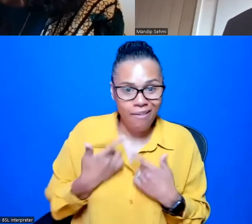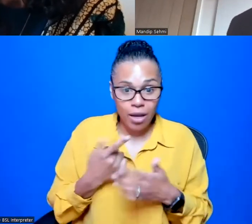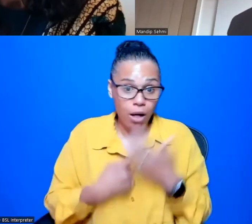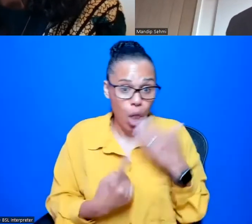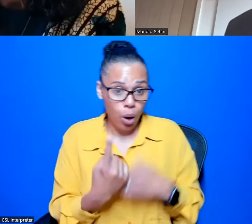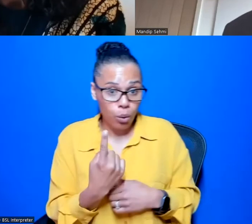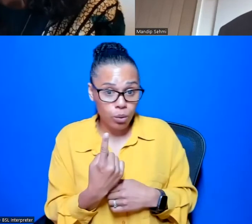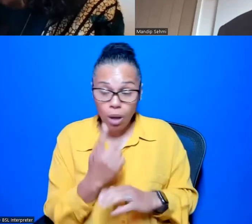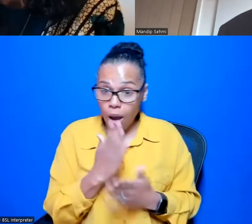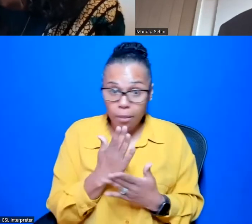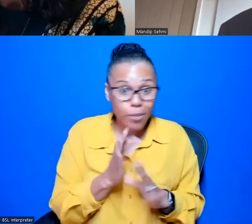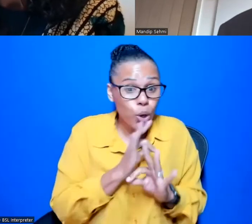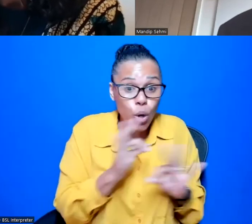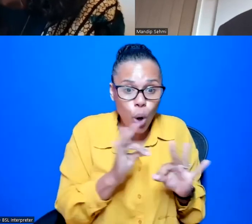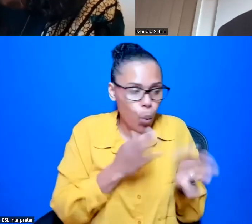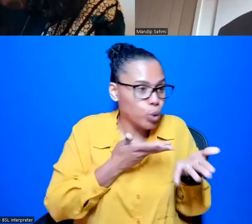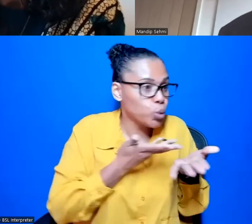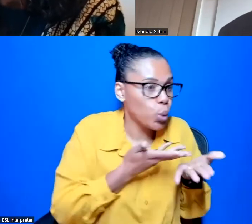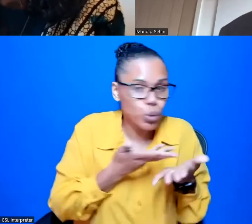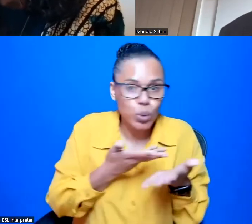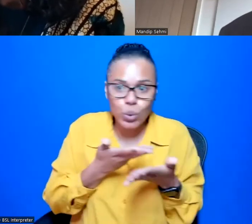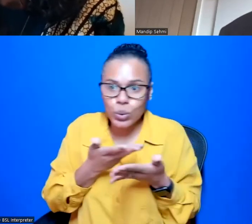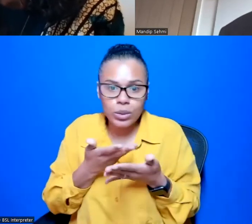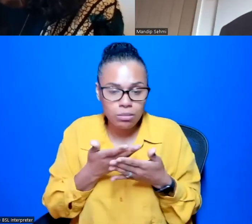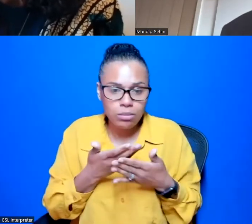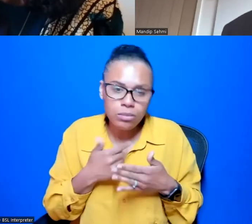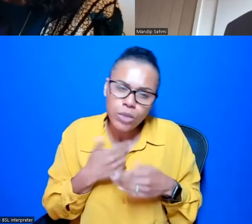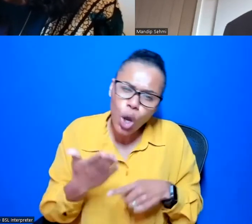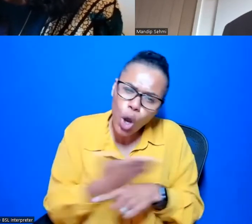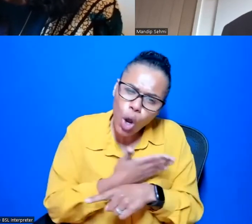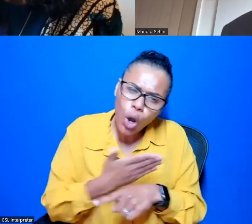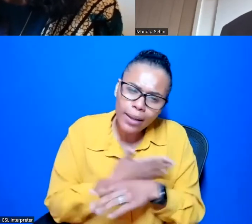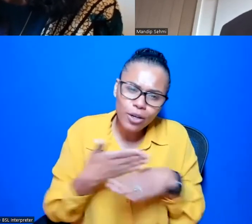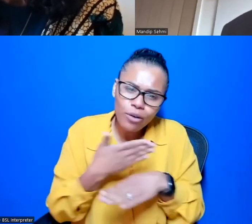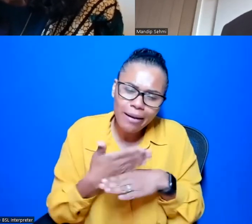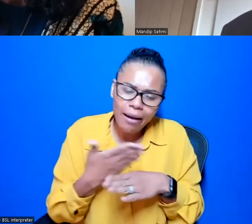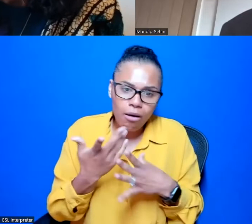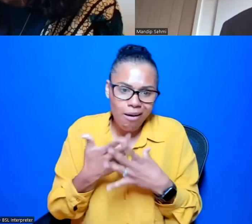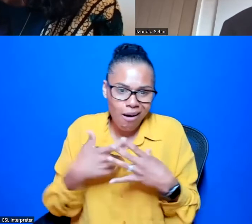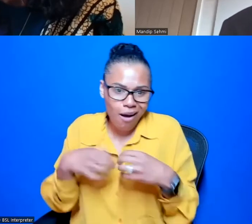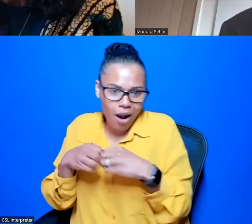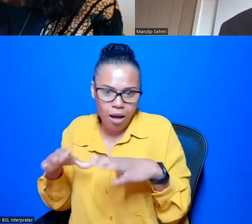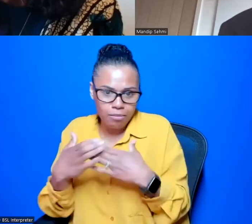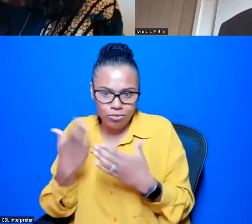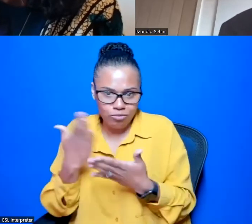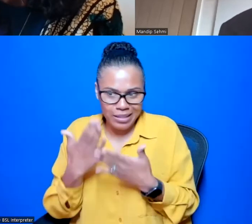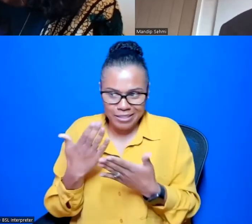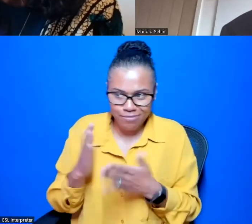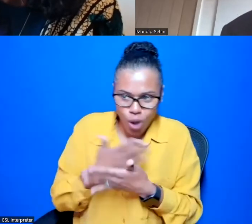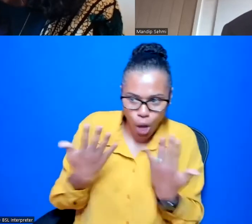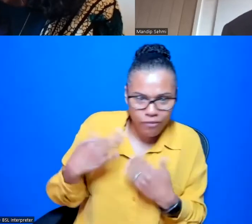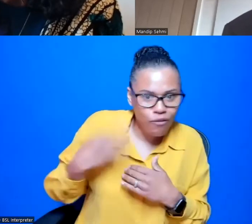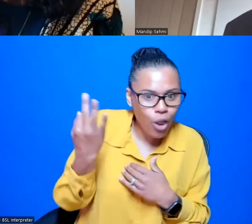is very early in my career, by the way, especially at club level, where it's very much volunteer based. But it's